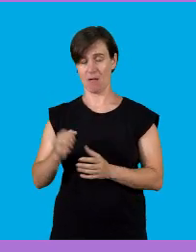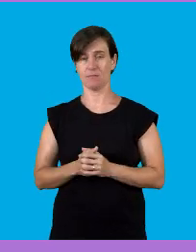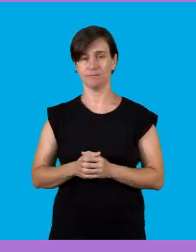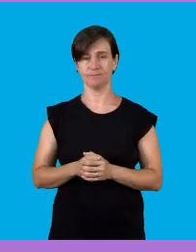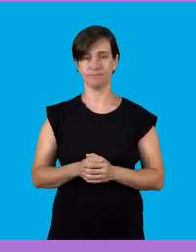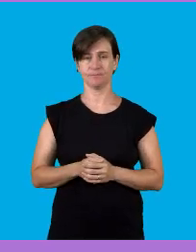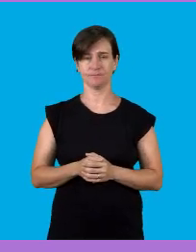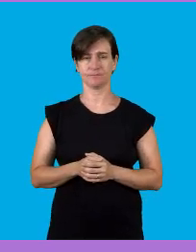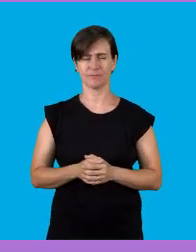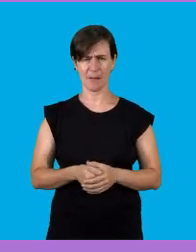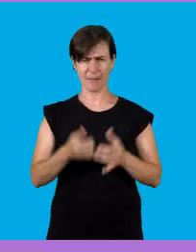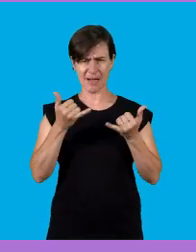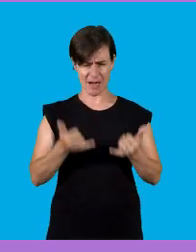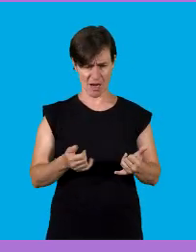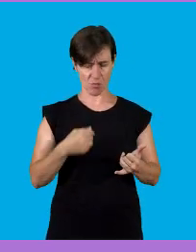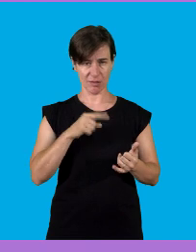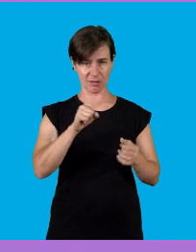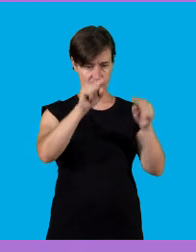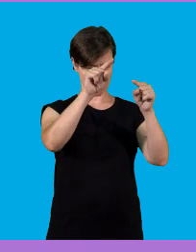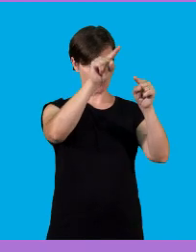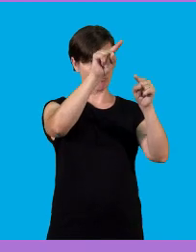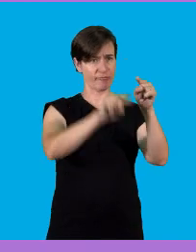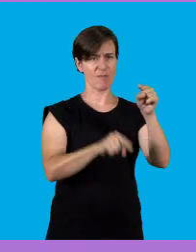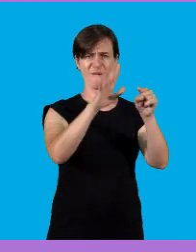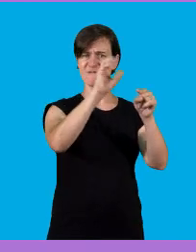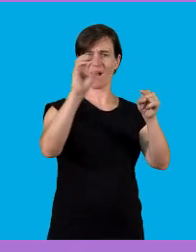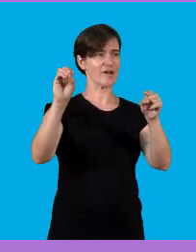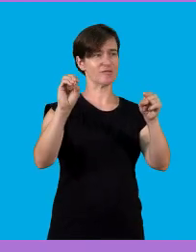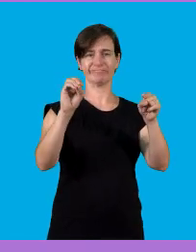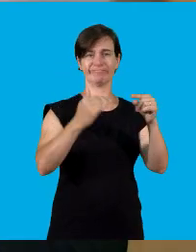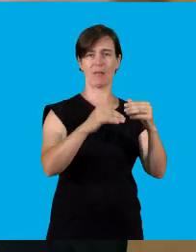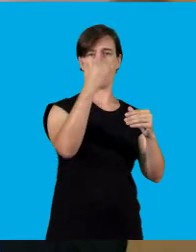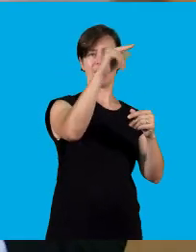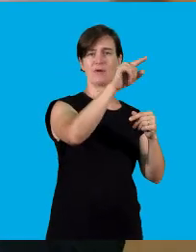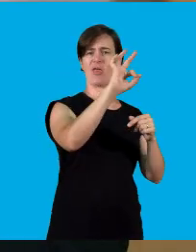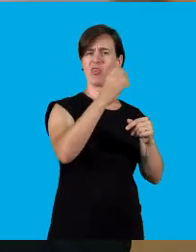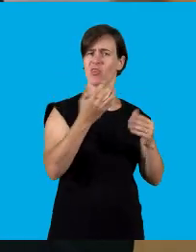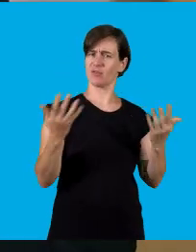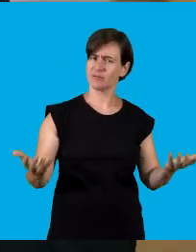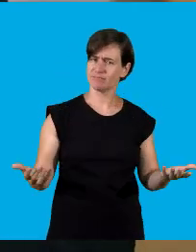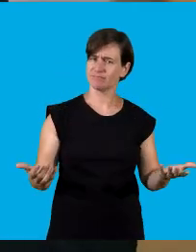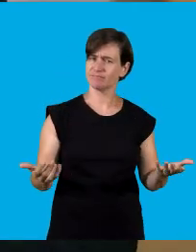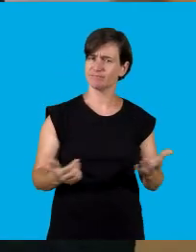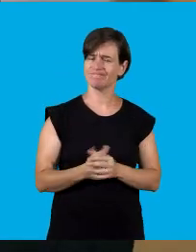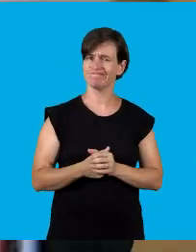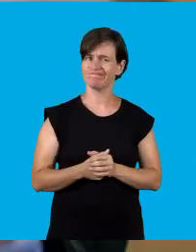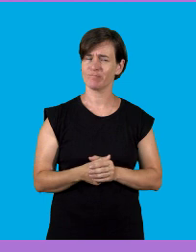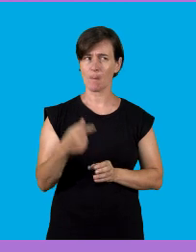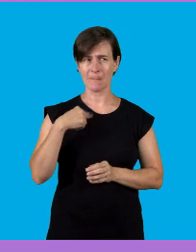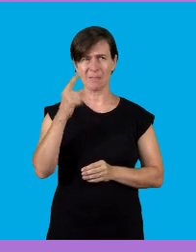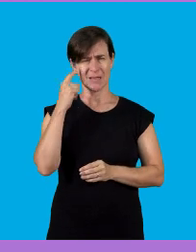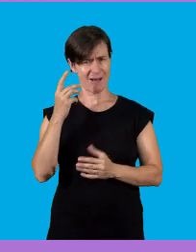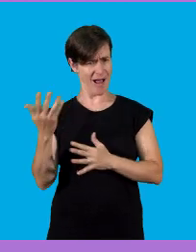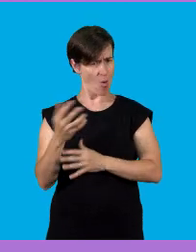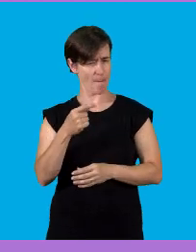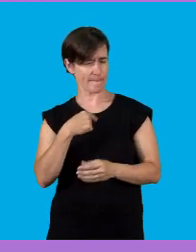what is presented here, we don't see it, that our graph goes up to 500, right? But now I must somehow